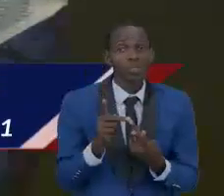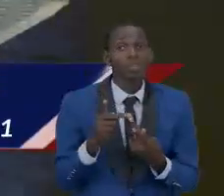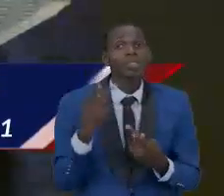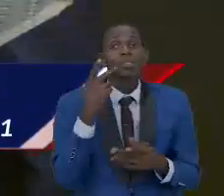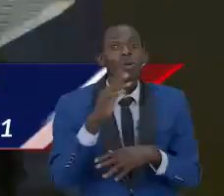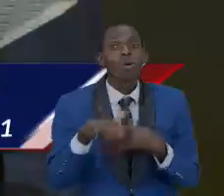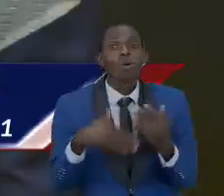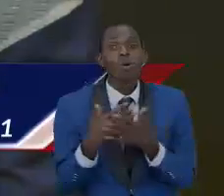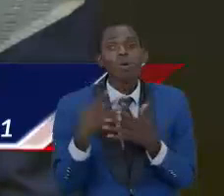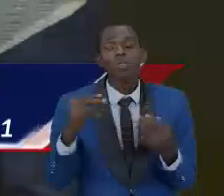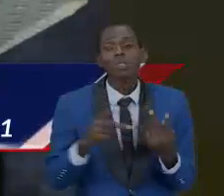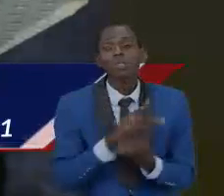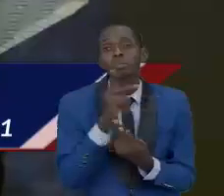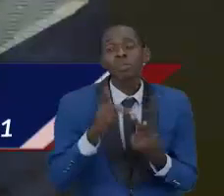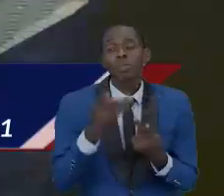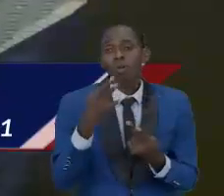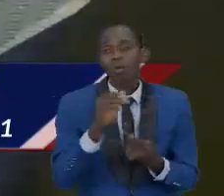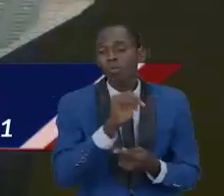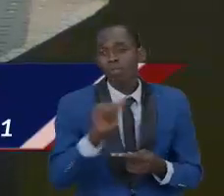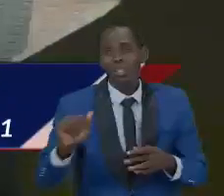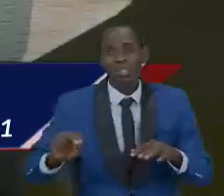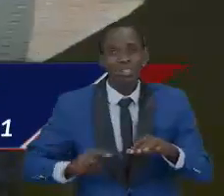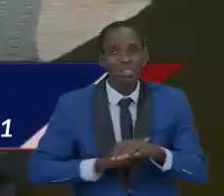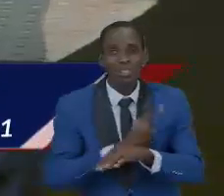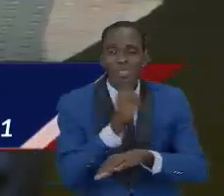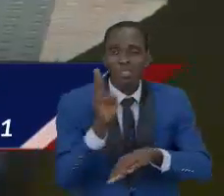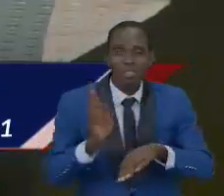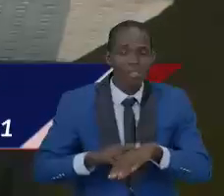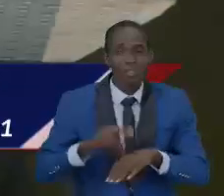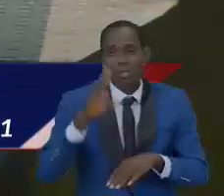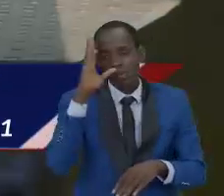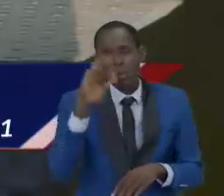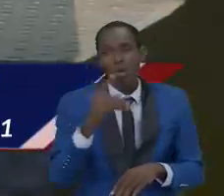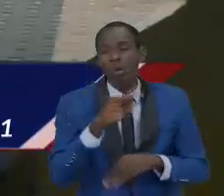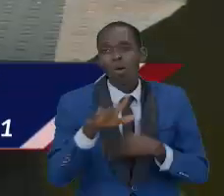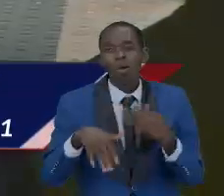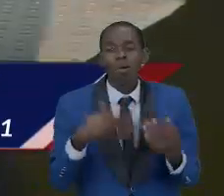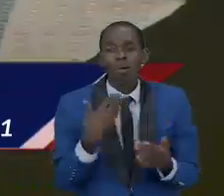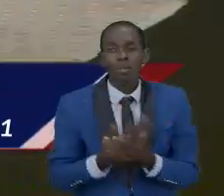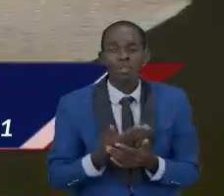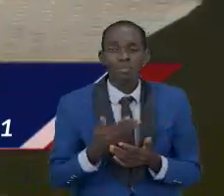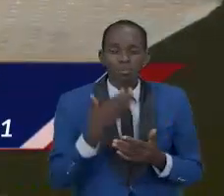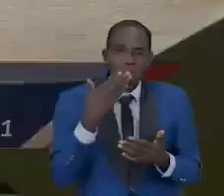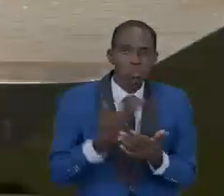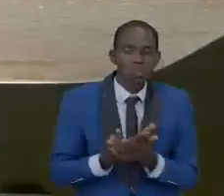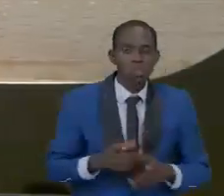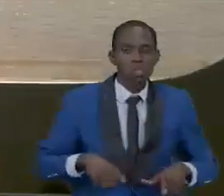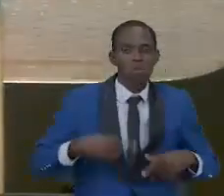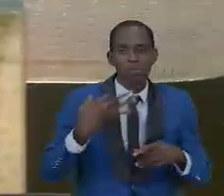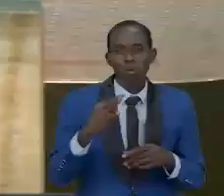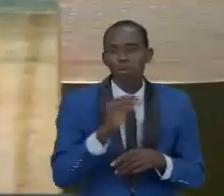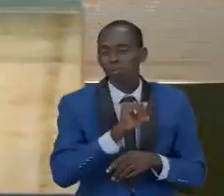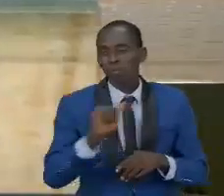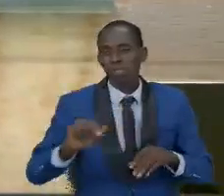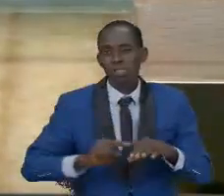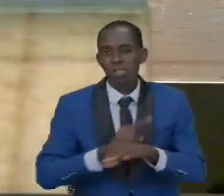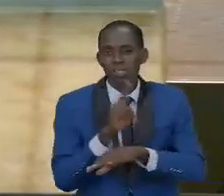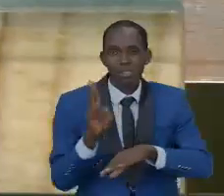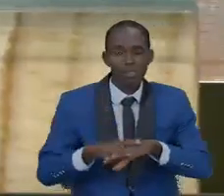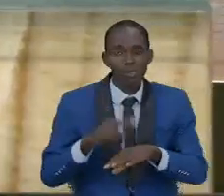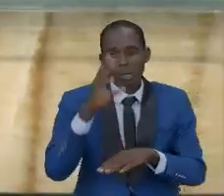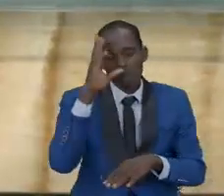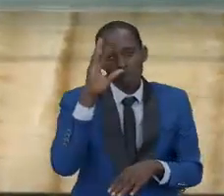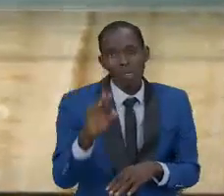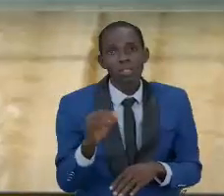of the natural man of that morality of the natural man The Works of the law